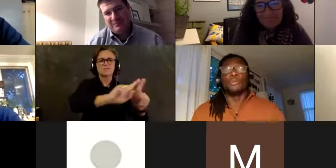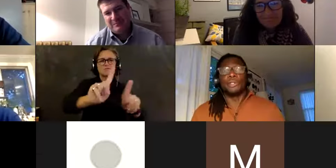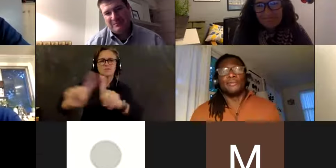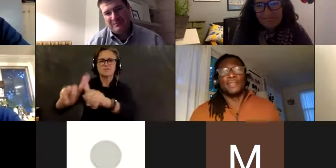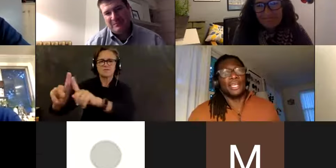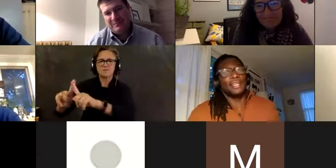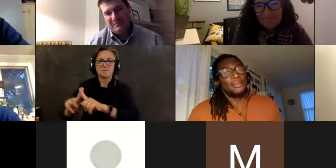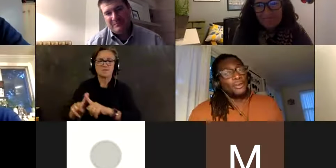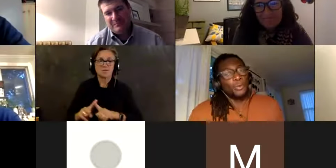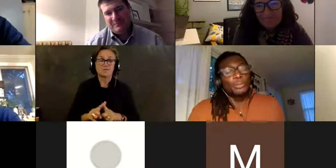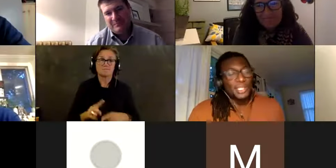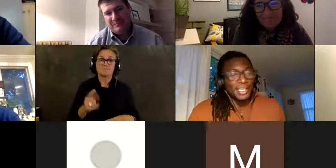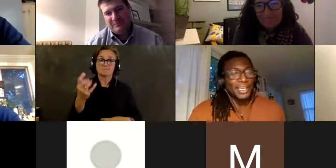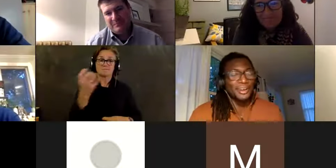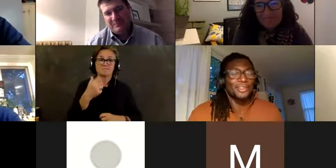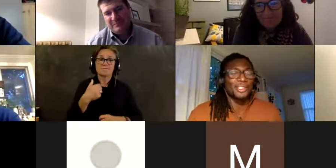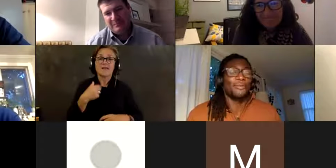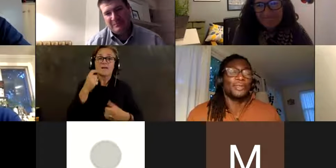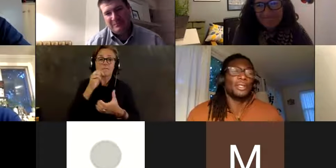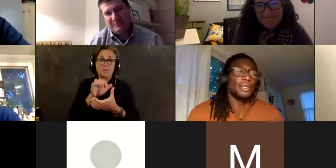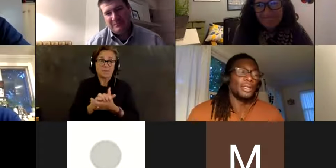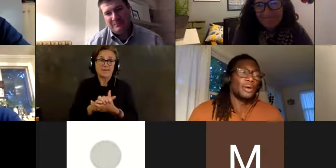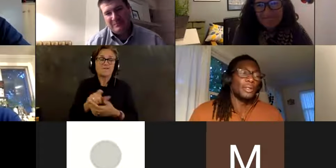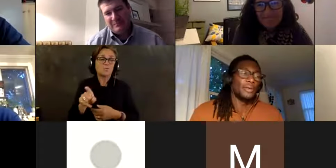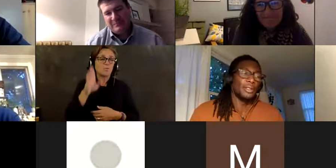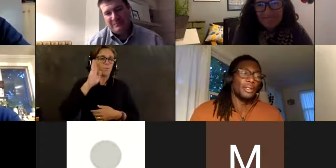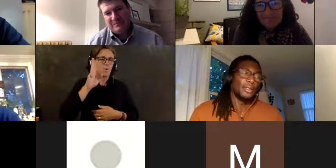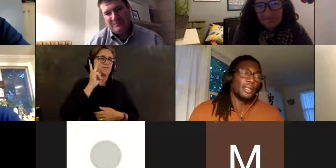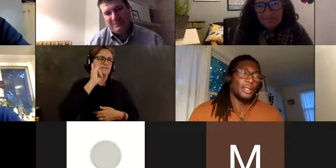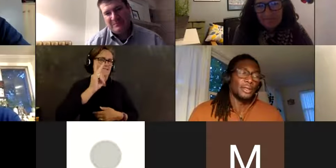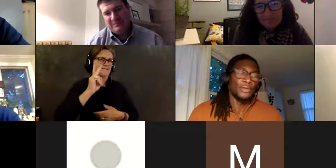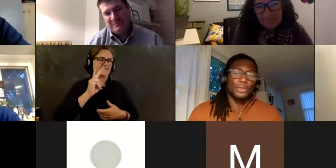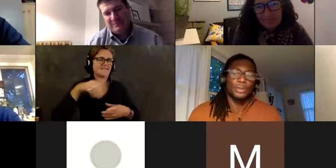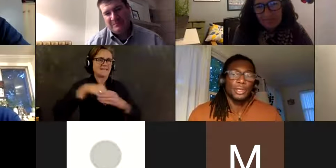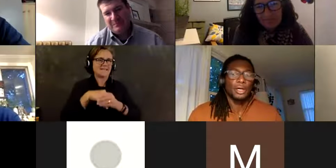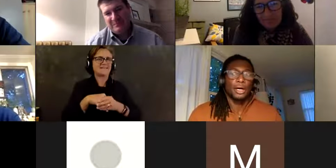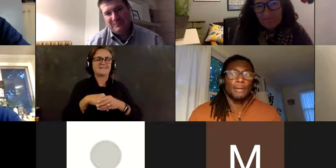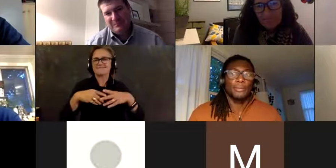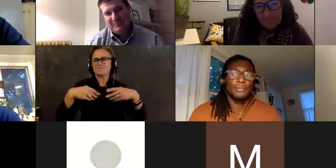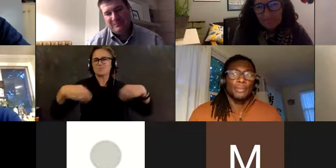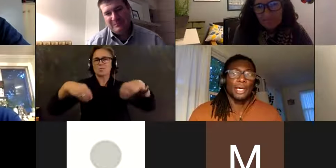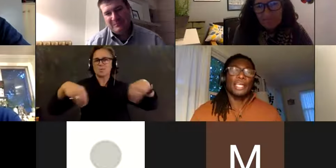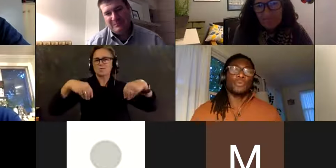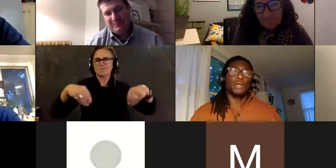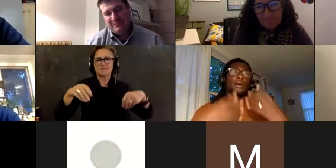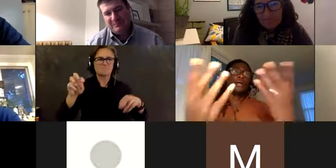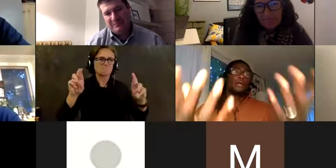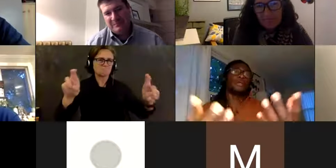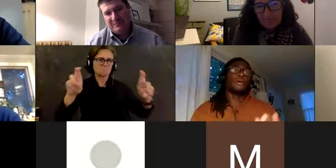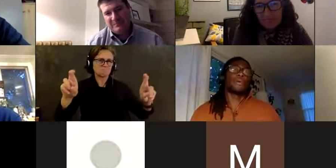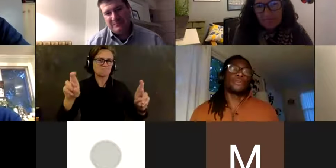I do believe that you will be seeing it on a shelf in the near future, as we